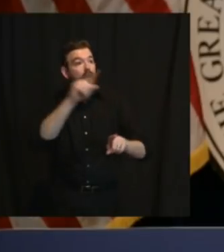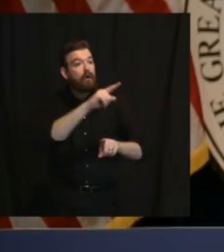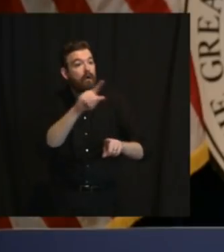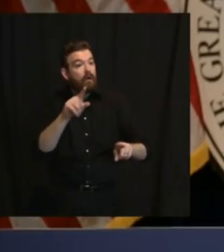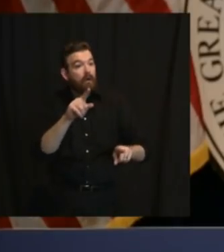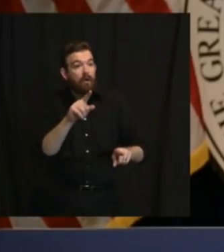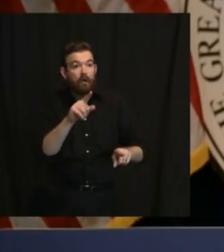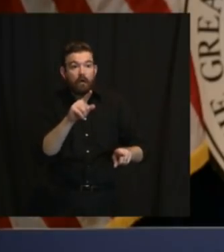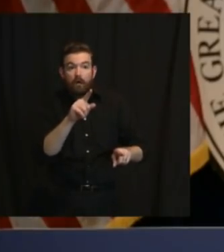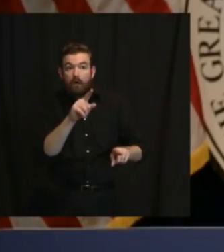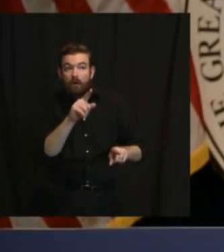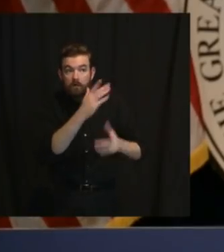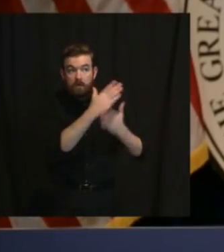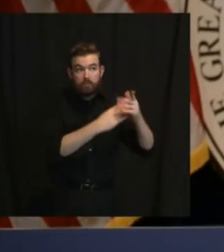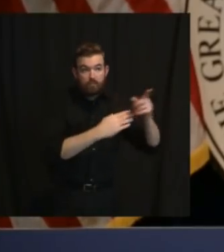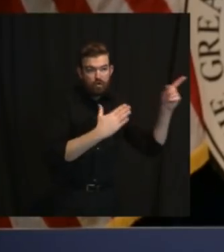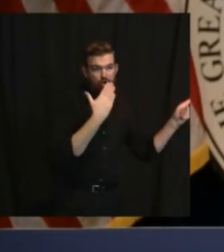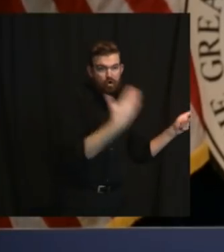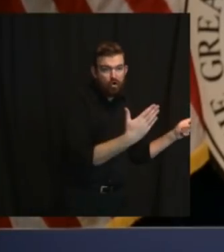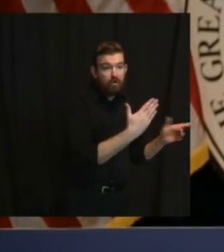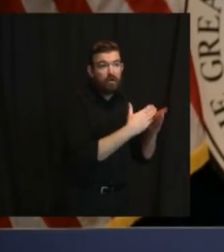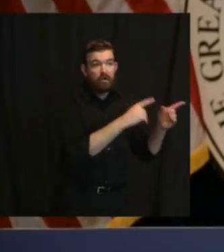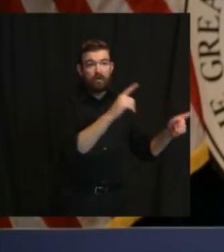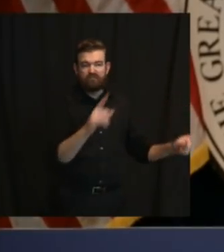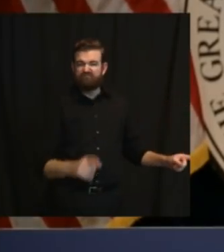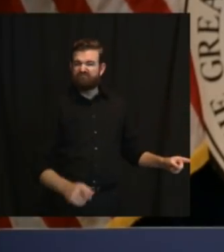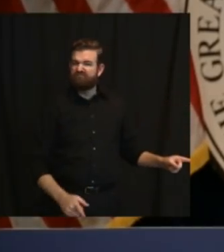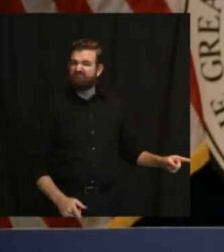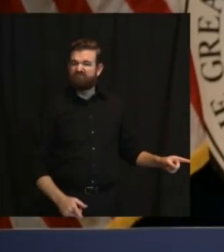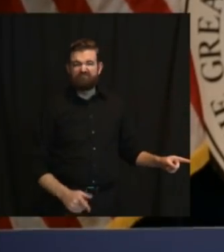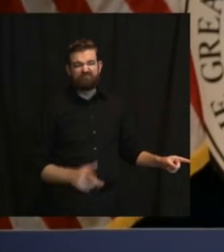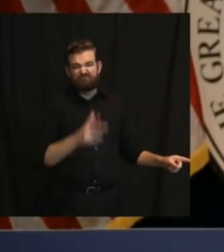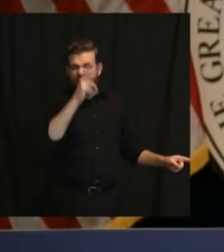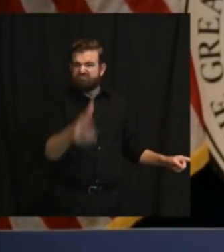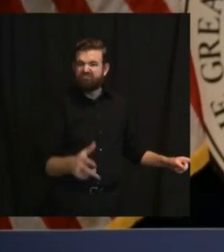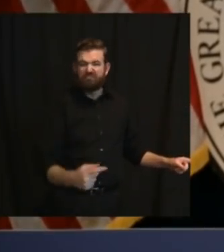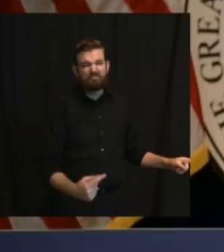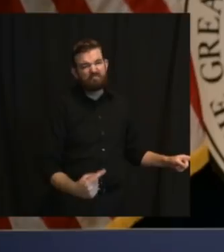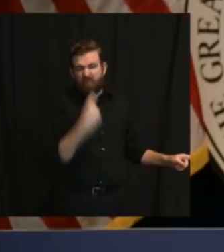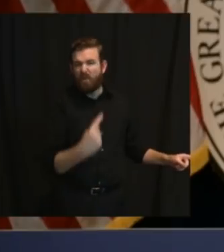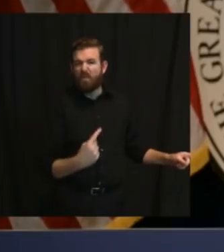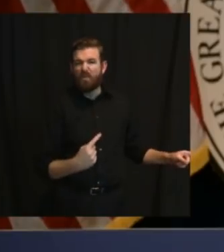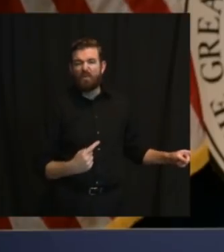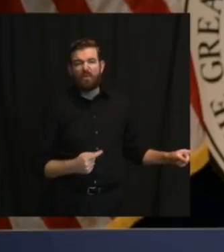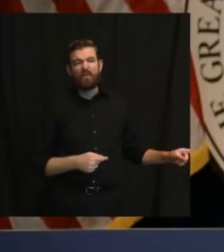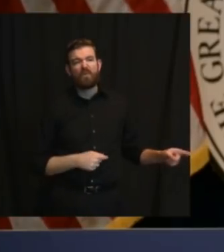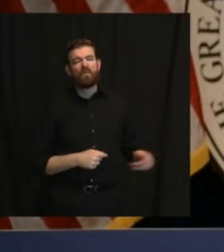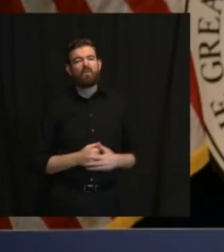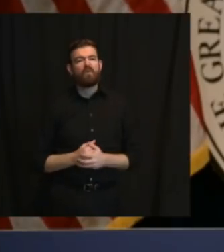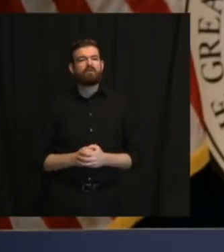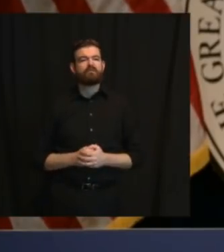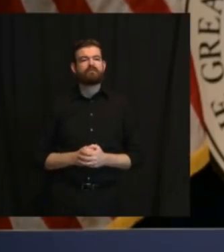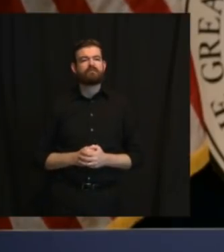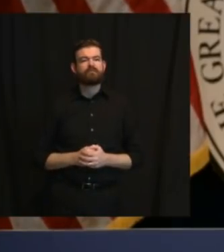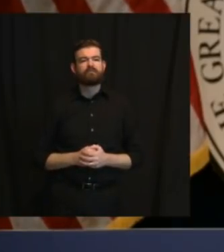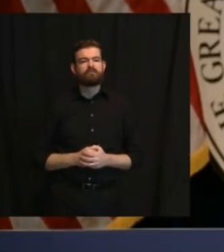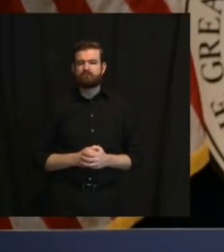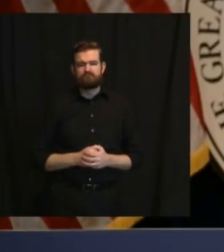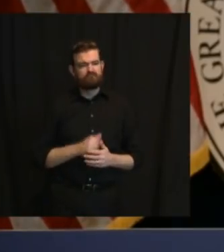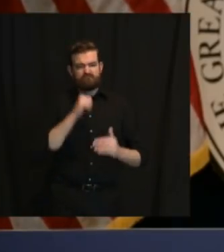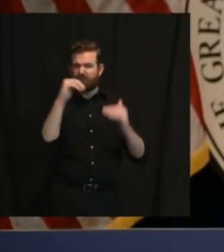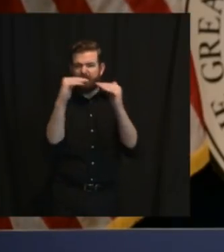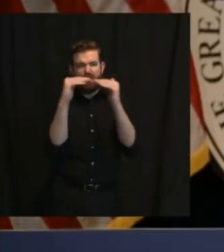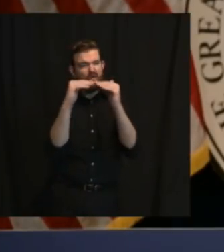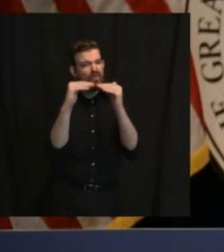a more diplomatic, that's a diplomatic word, but there's an unevenness, and folks out there have lived